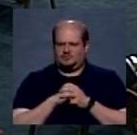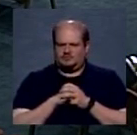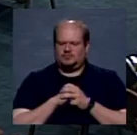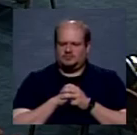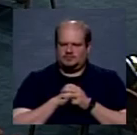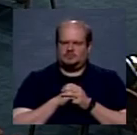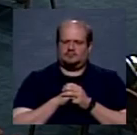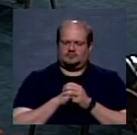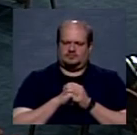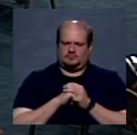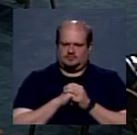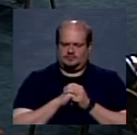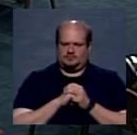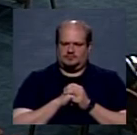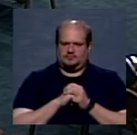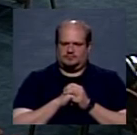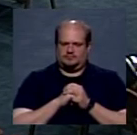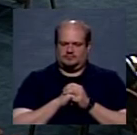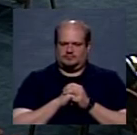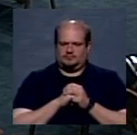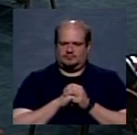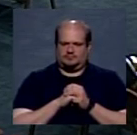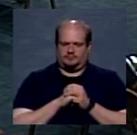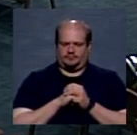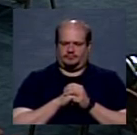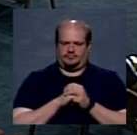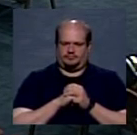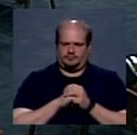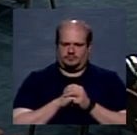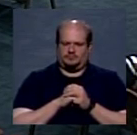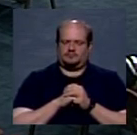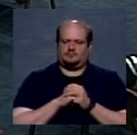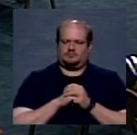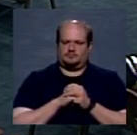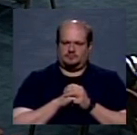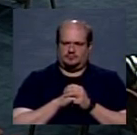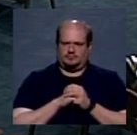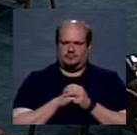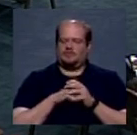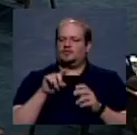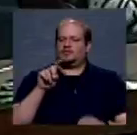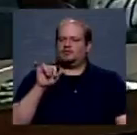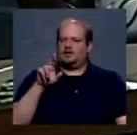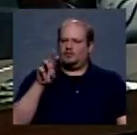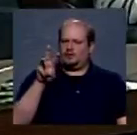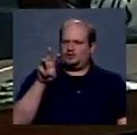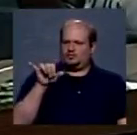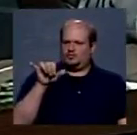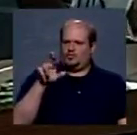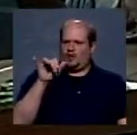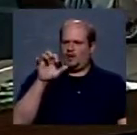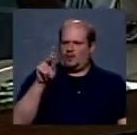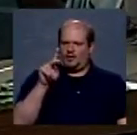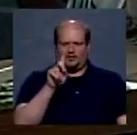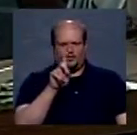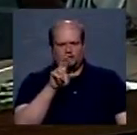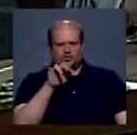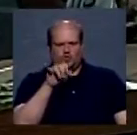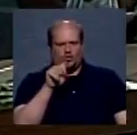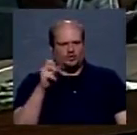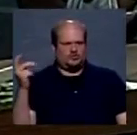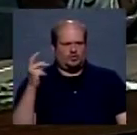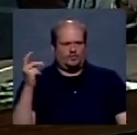Pardon? All right. Director Wyrick, you're recognized, please. Thank you, Mayor. Doris and I and